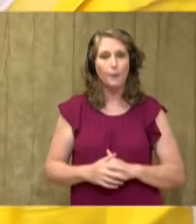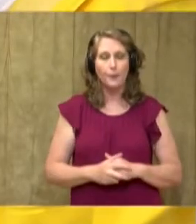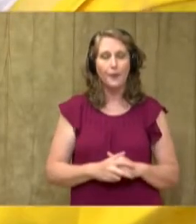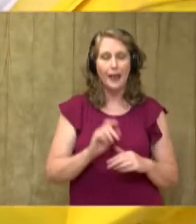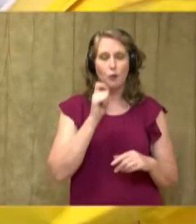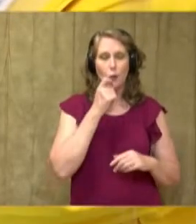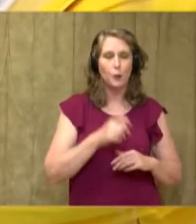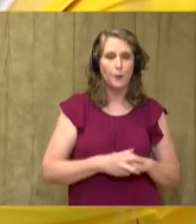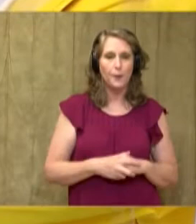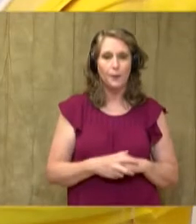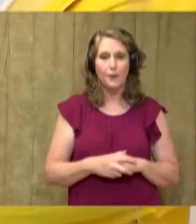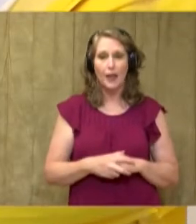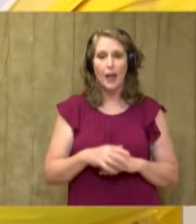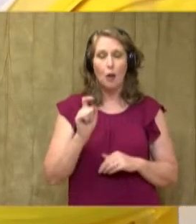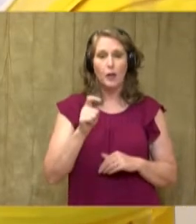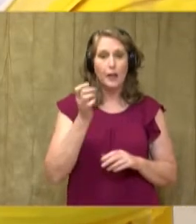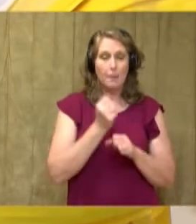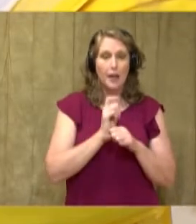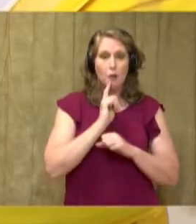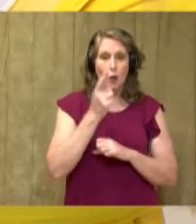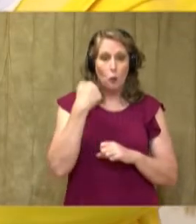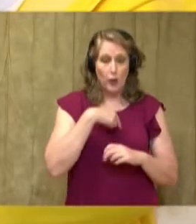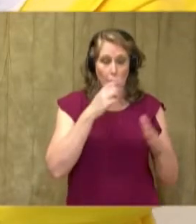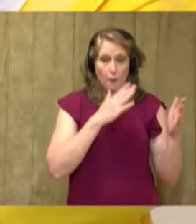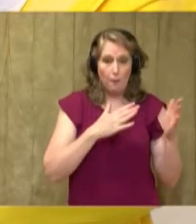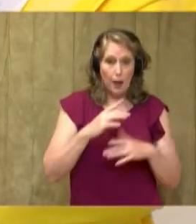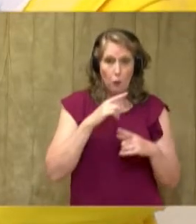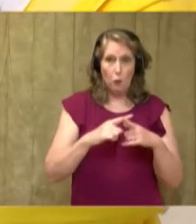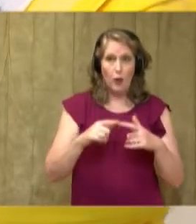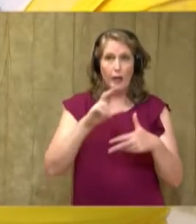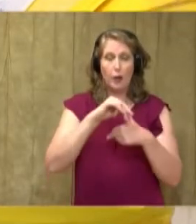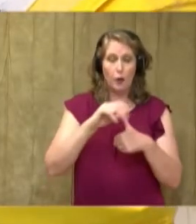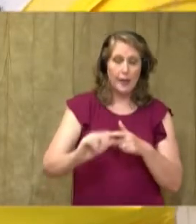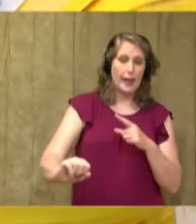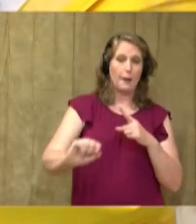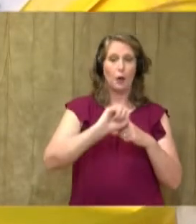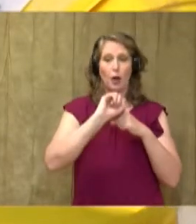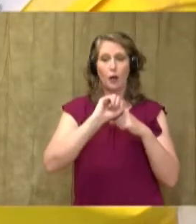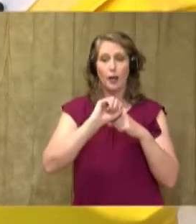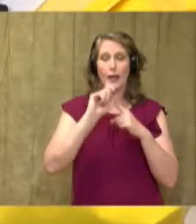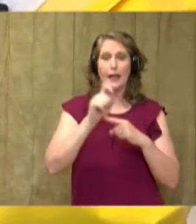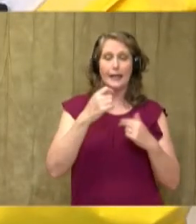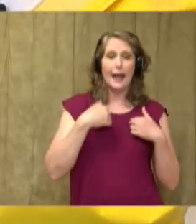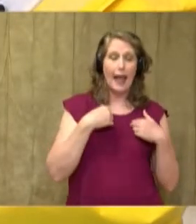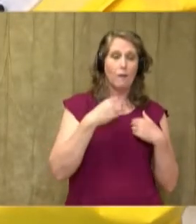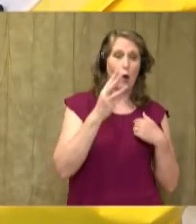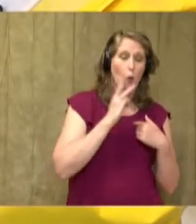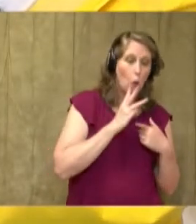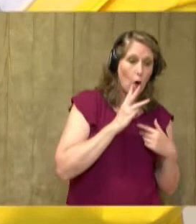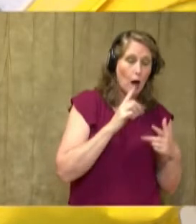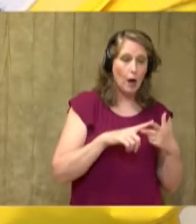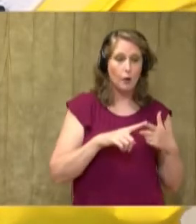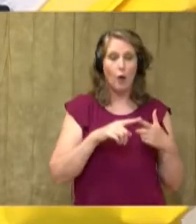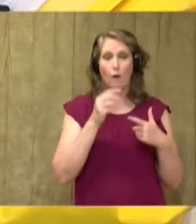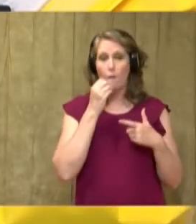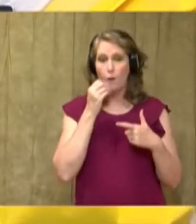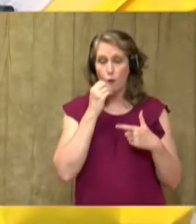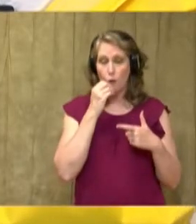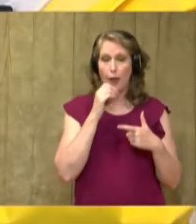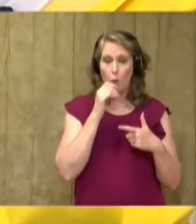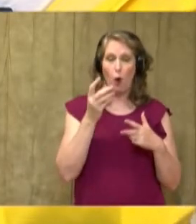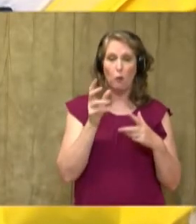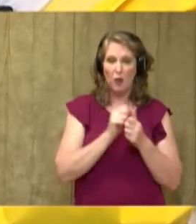cool, okay? Now, we need to make sure that we are prepared whenever a hurricane is about to hit. We have to have water, non-perishable